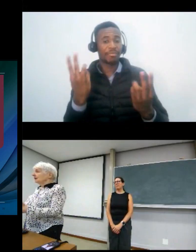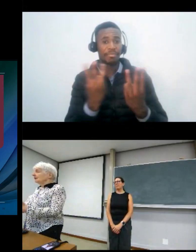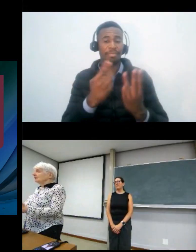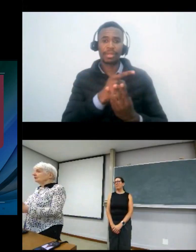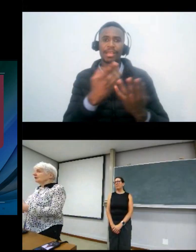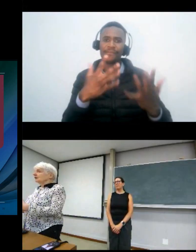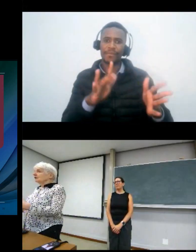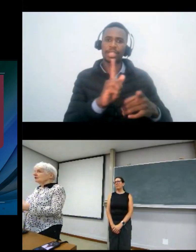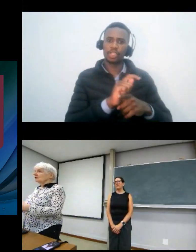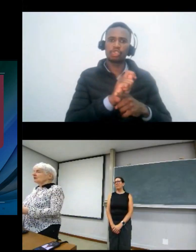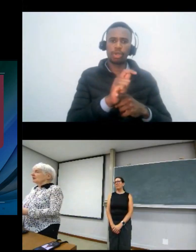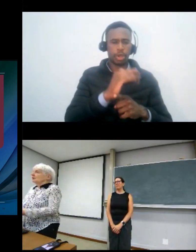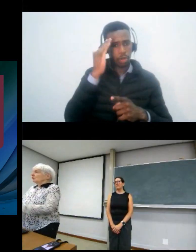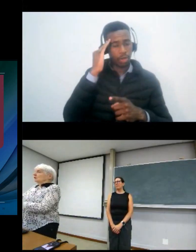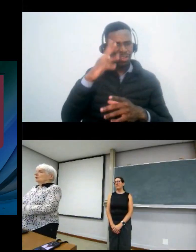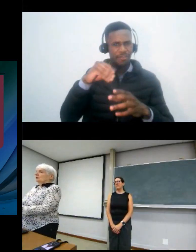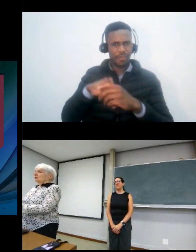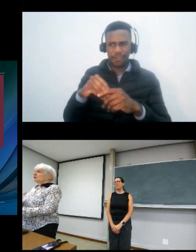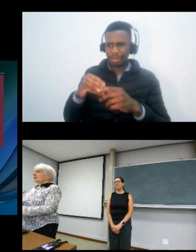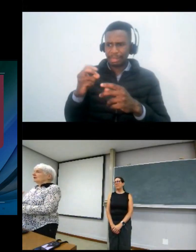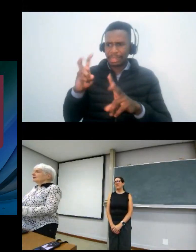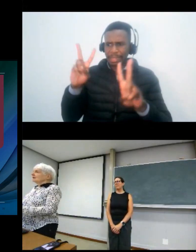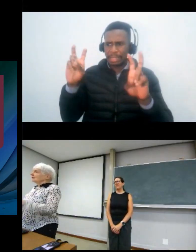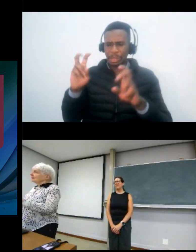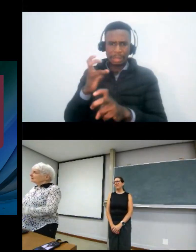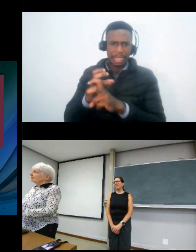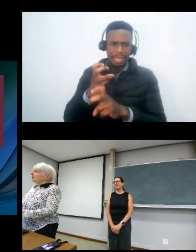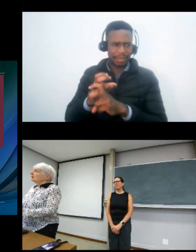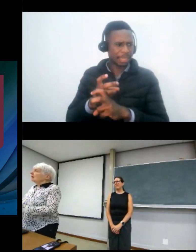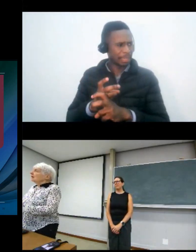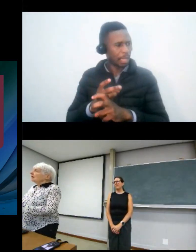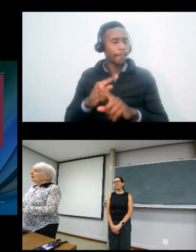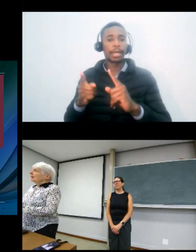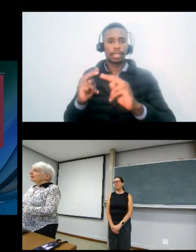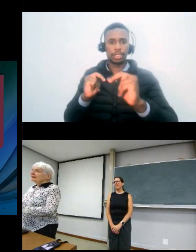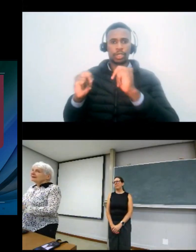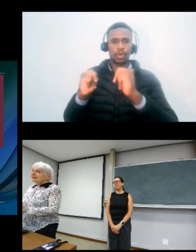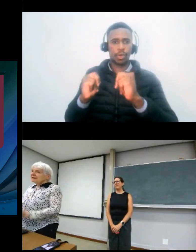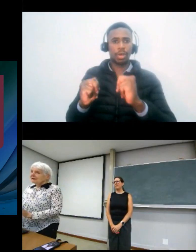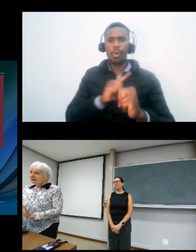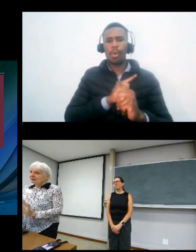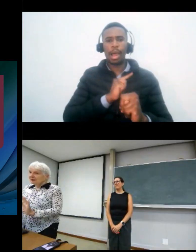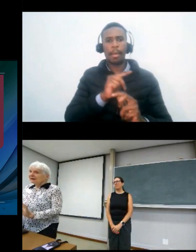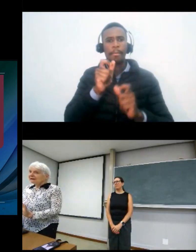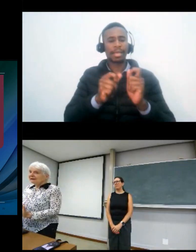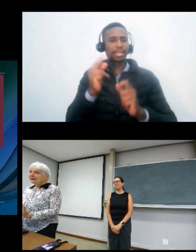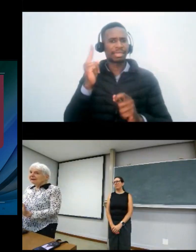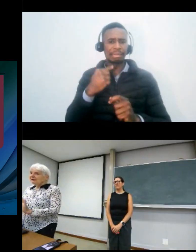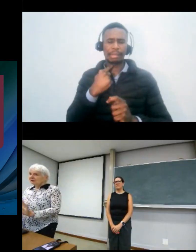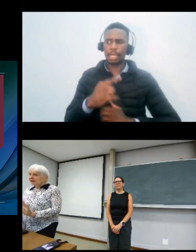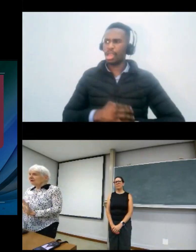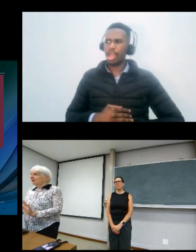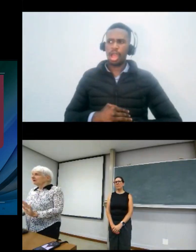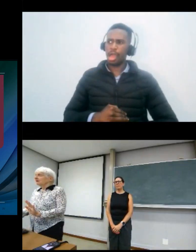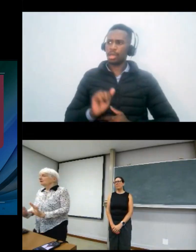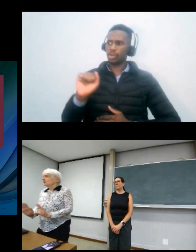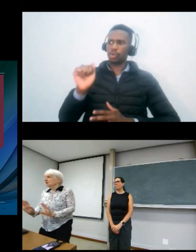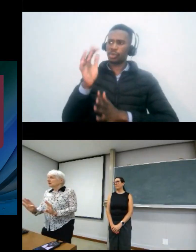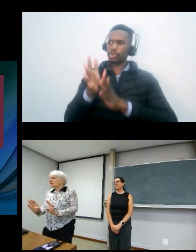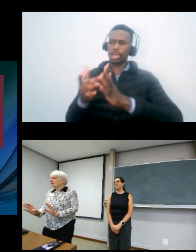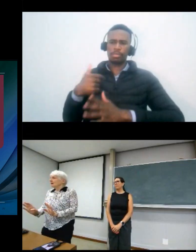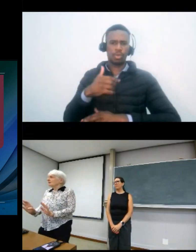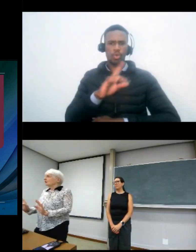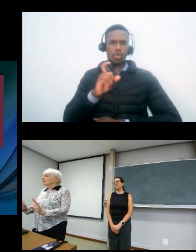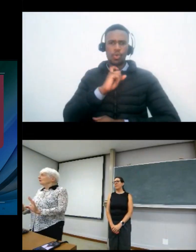they negotiate. They don't sort of say, no, I'm not using that sign. It's very, and this is an ability and a